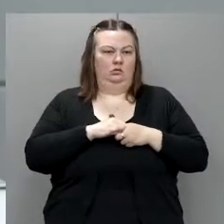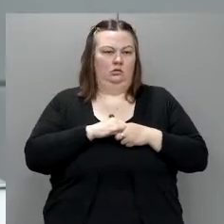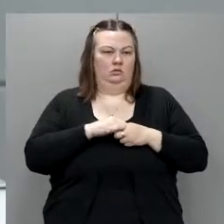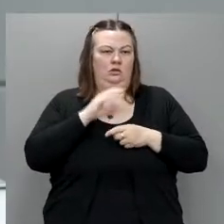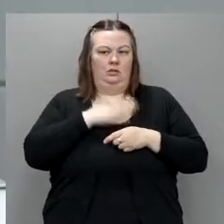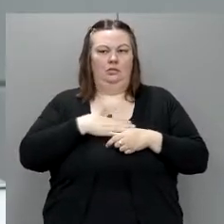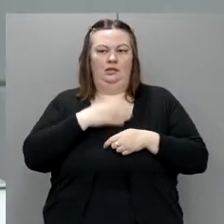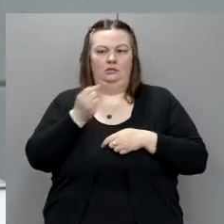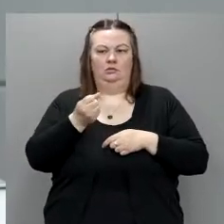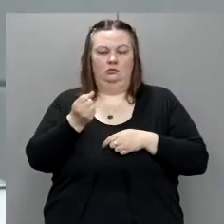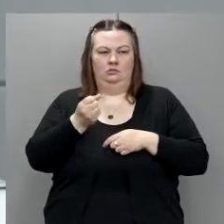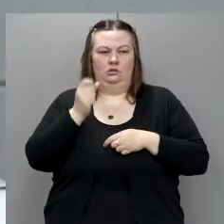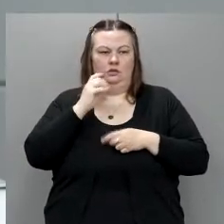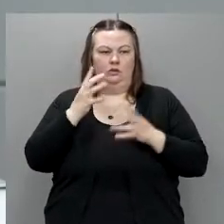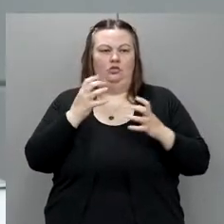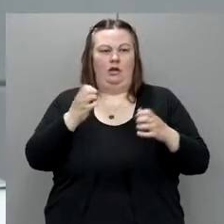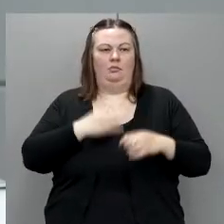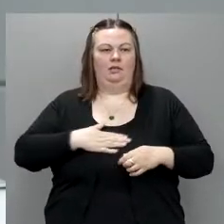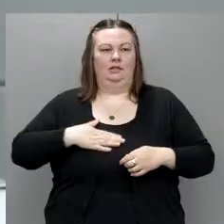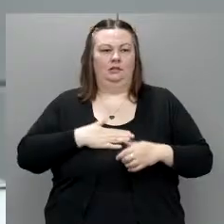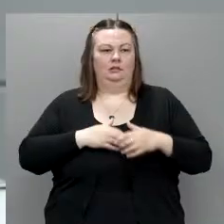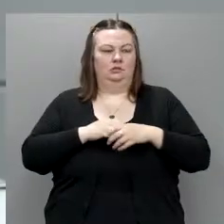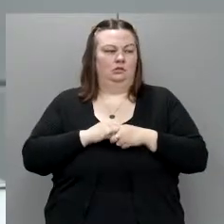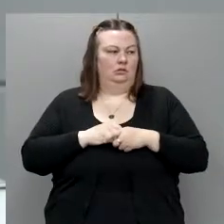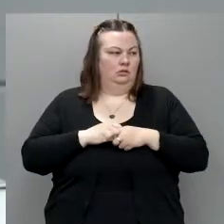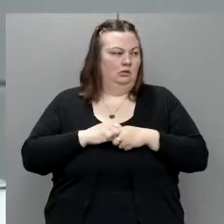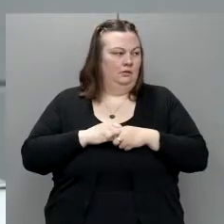Please hold it down in the crowd, please.